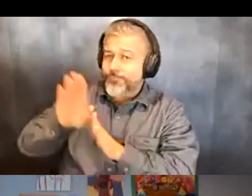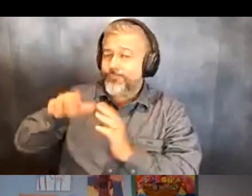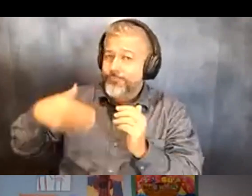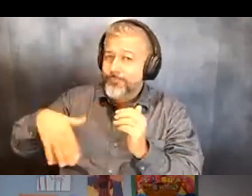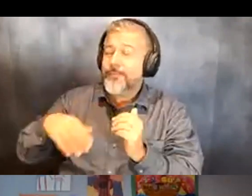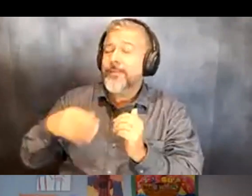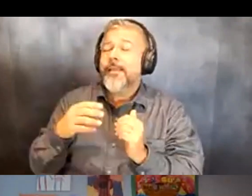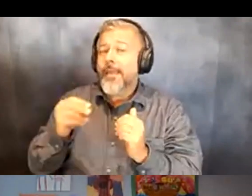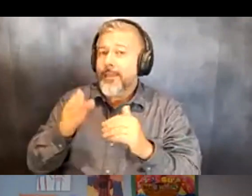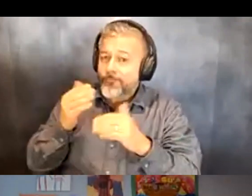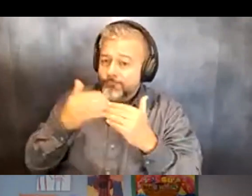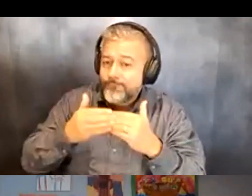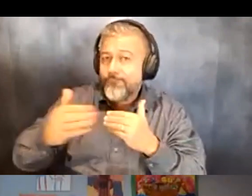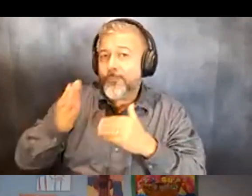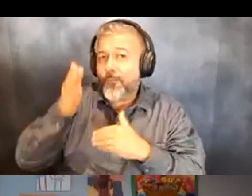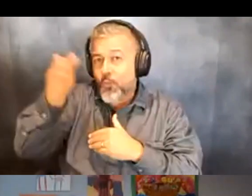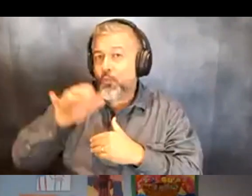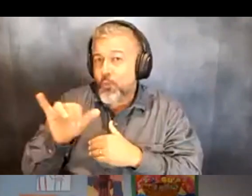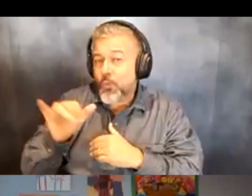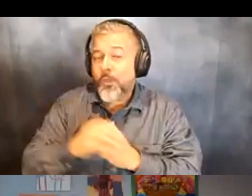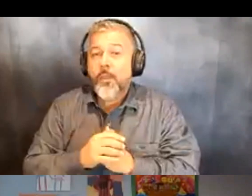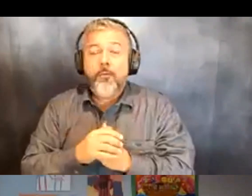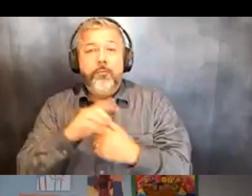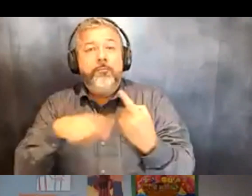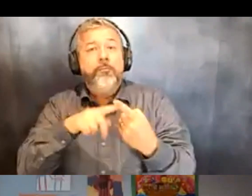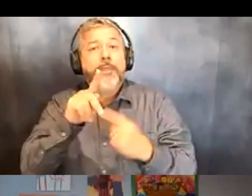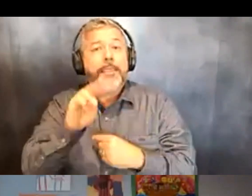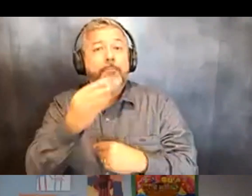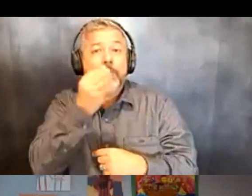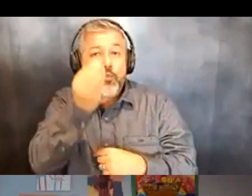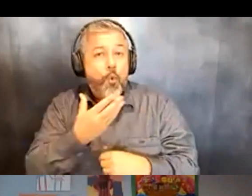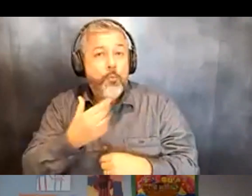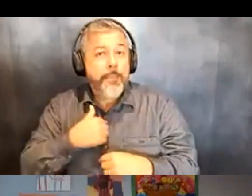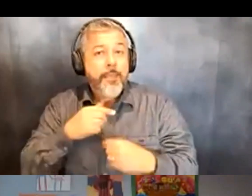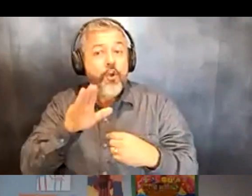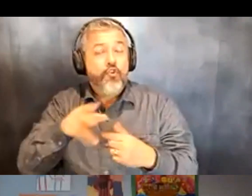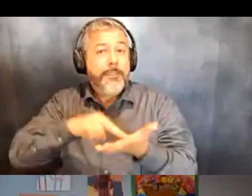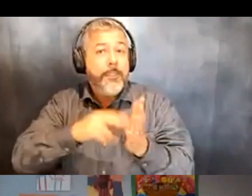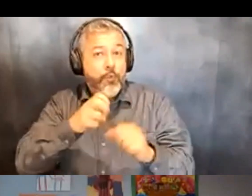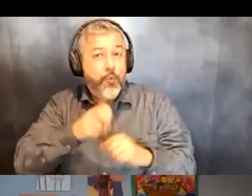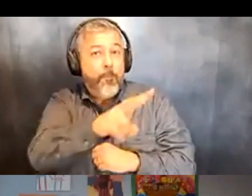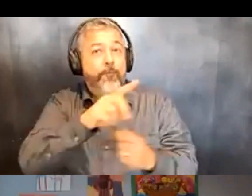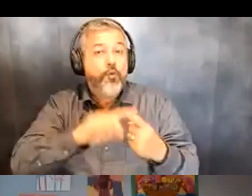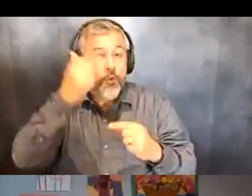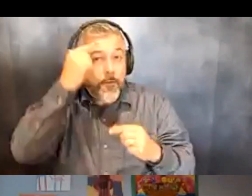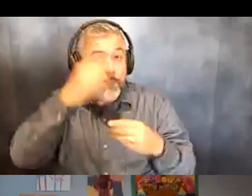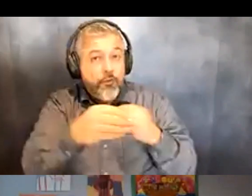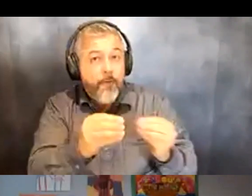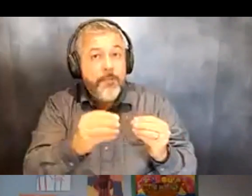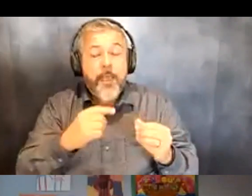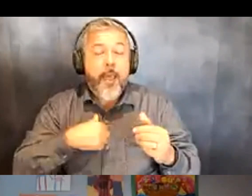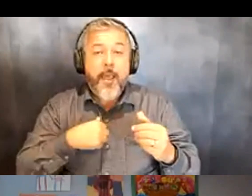And as many of you have heard me say, the minute Kim shared with me her intent and move to the governor's office, I quickly, it